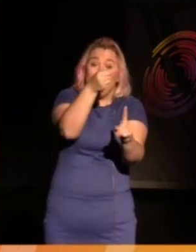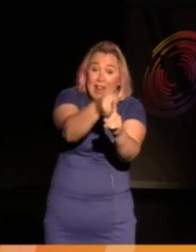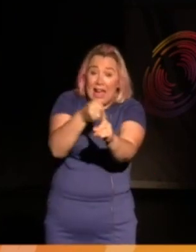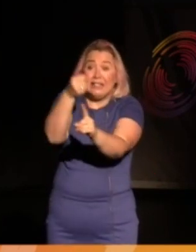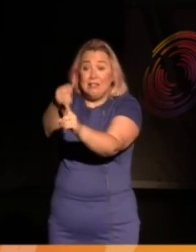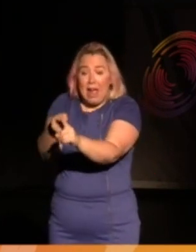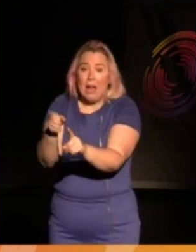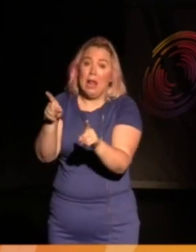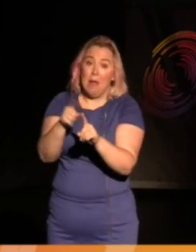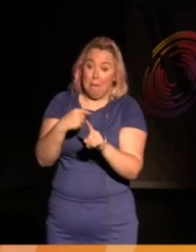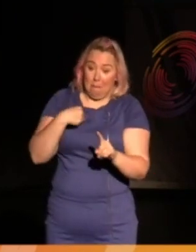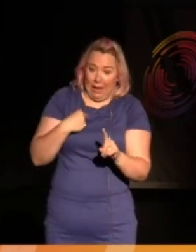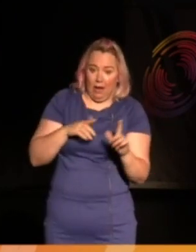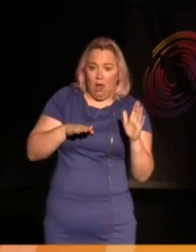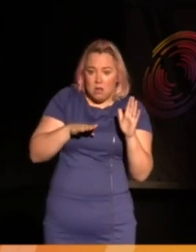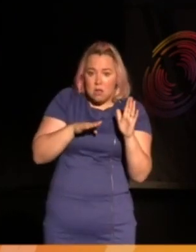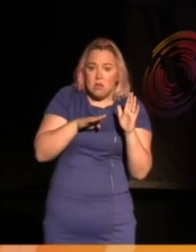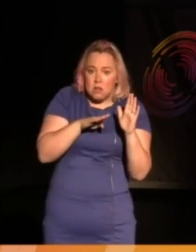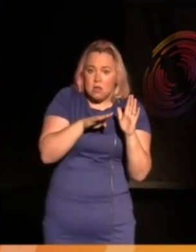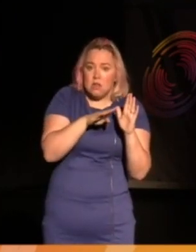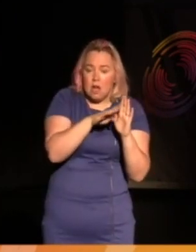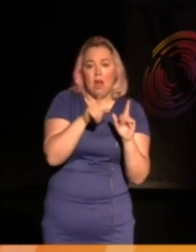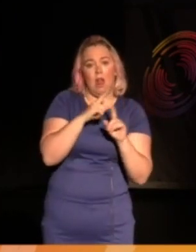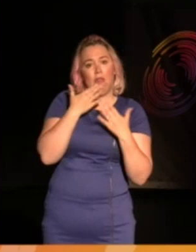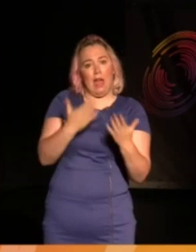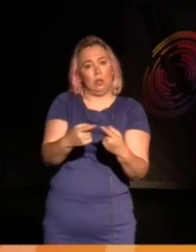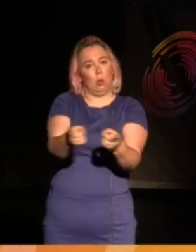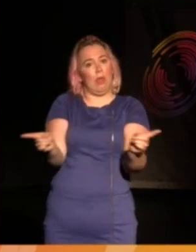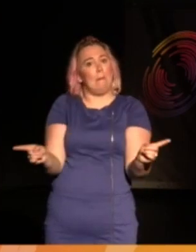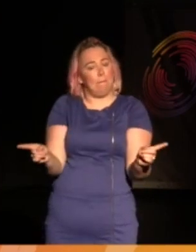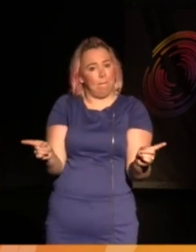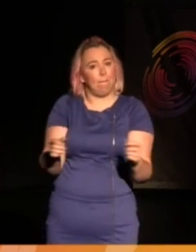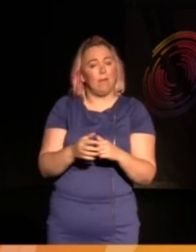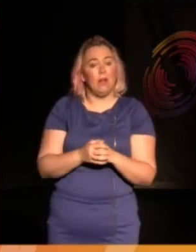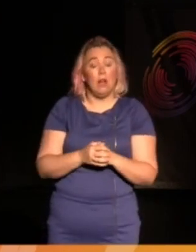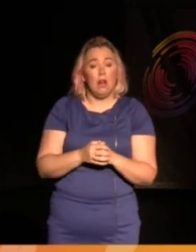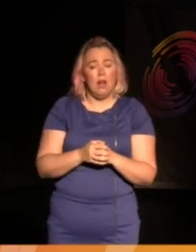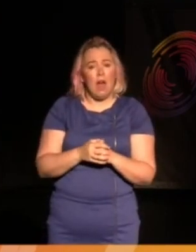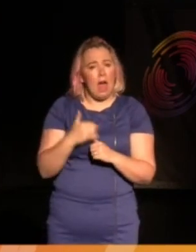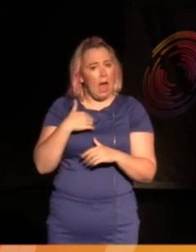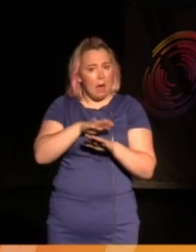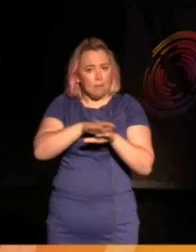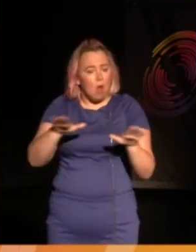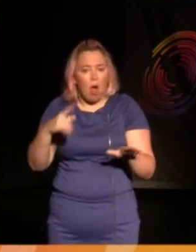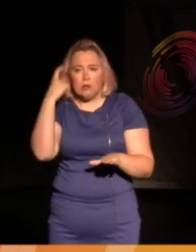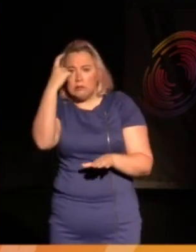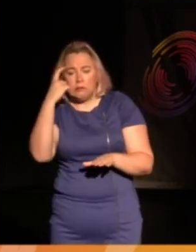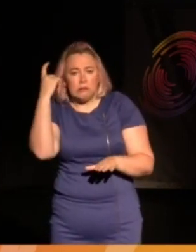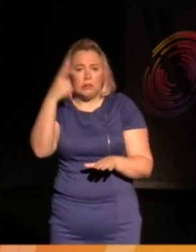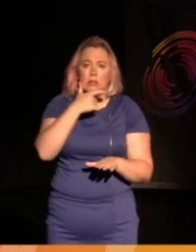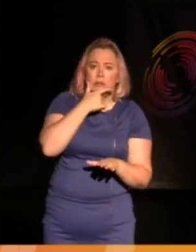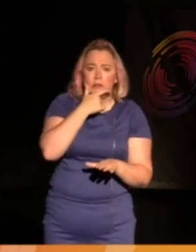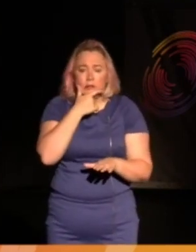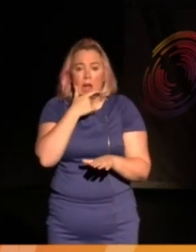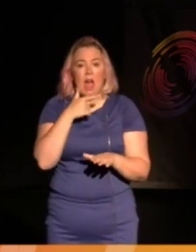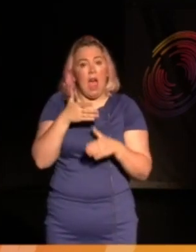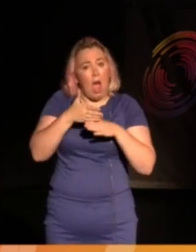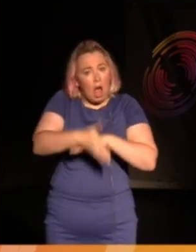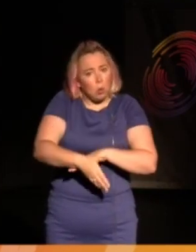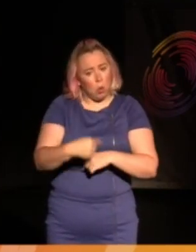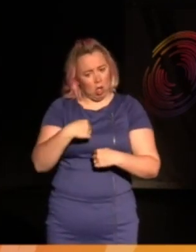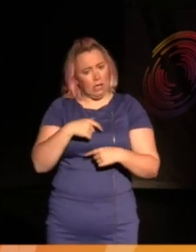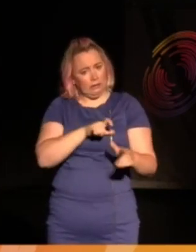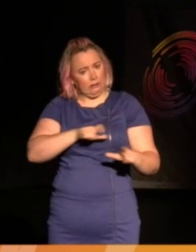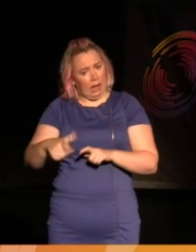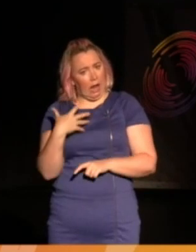me possible. This detracts not one iota from the creative abilities or hard work